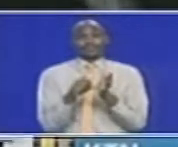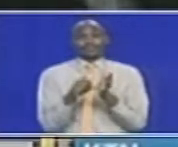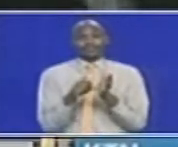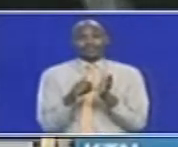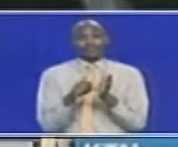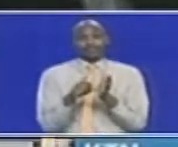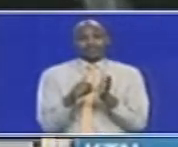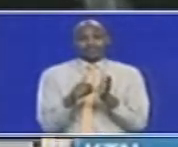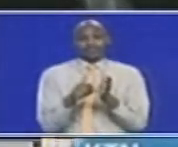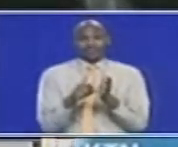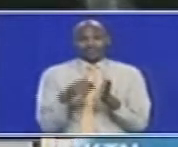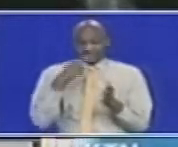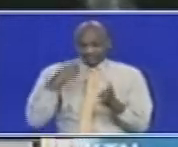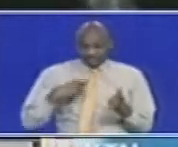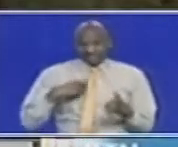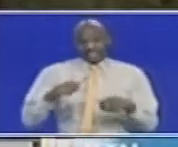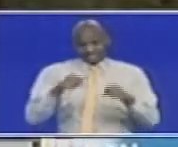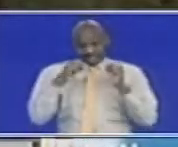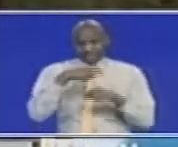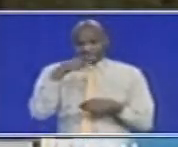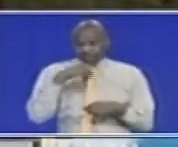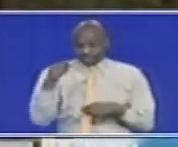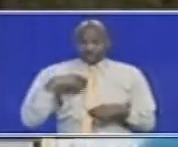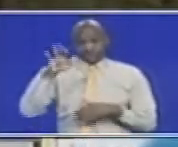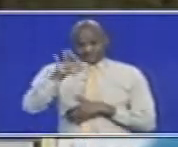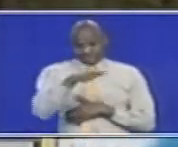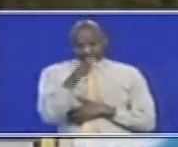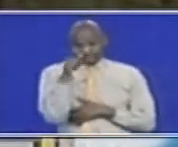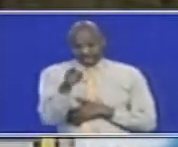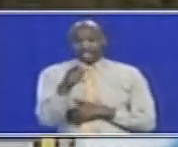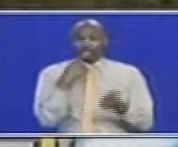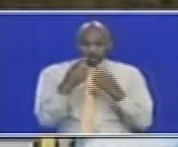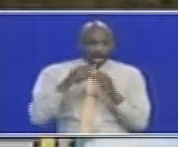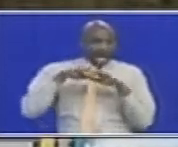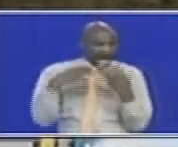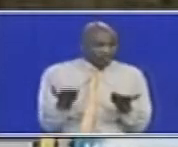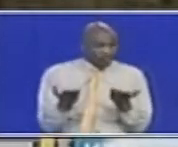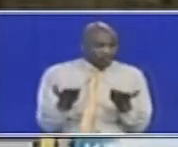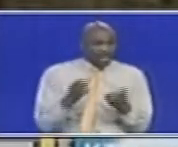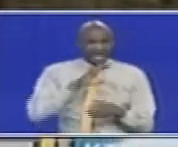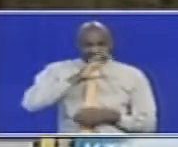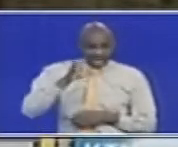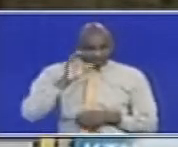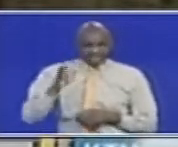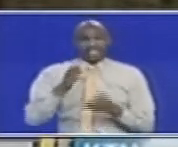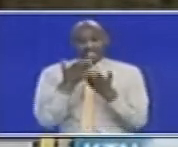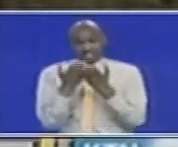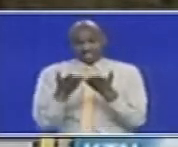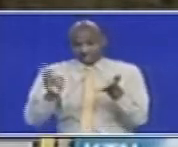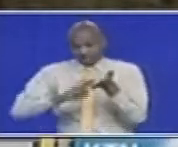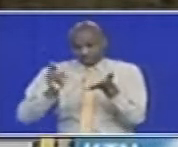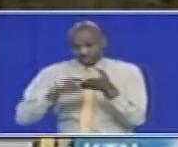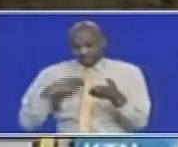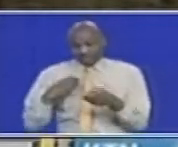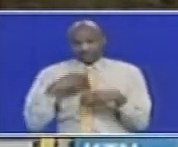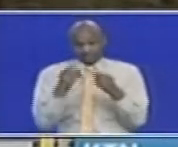Evidence, Mr. Chairman, was tabled before the assembly touching on how county resources were committed by